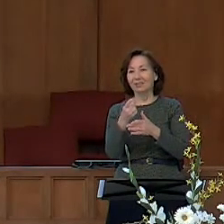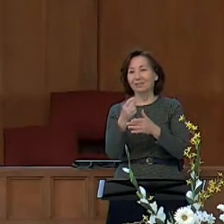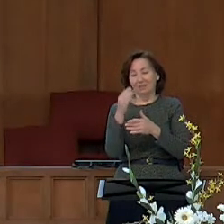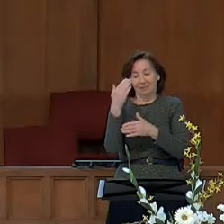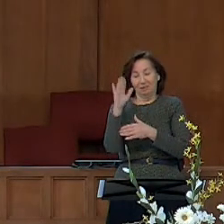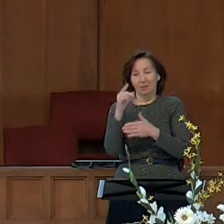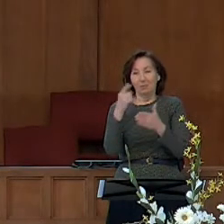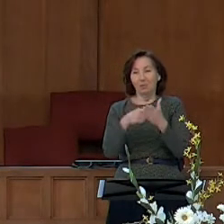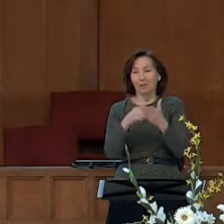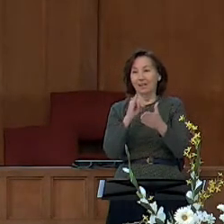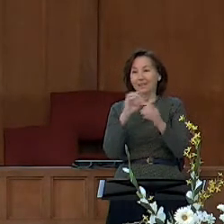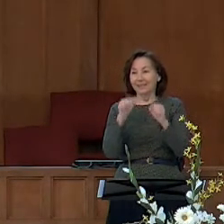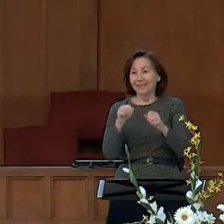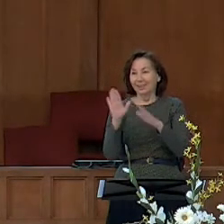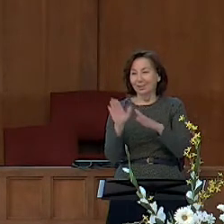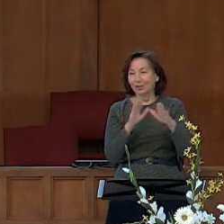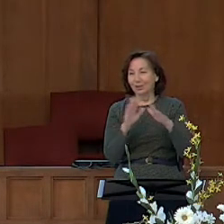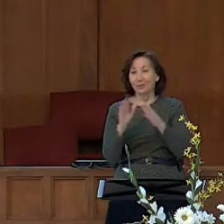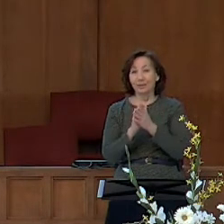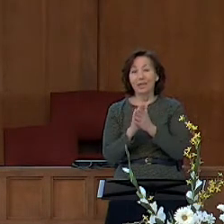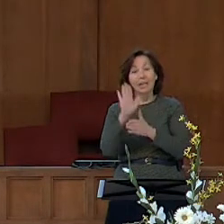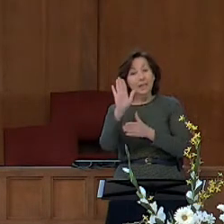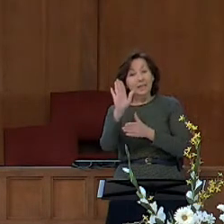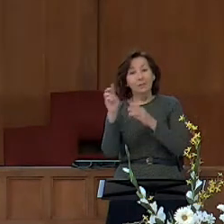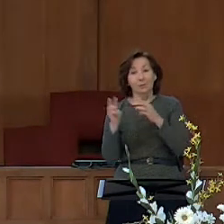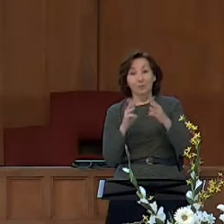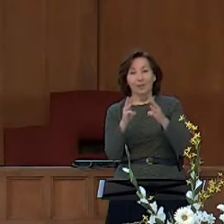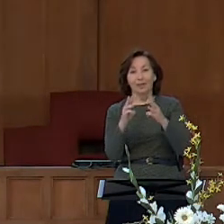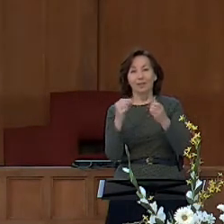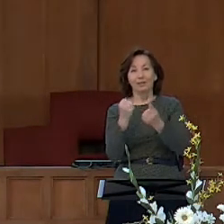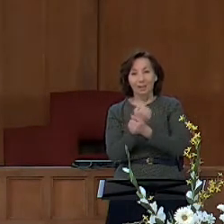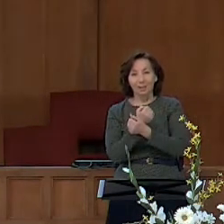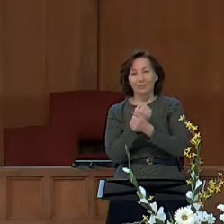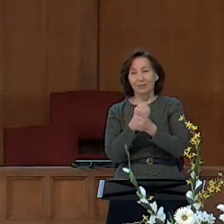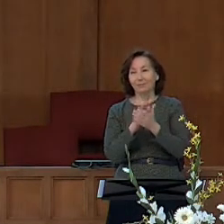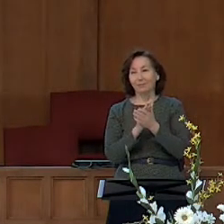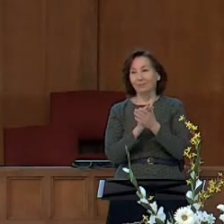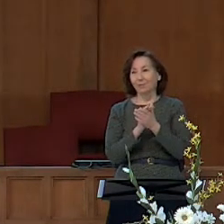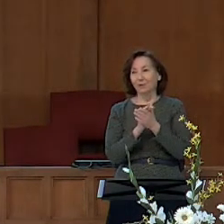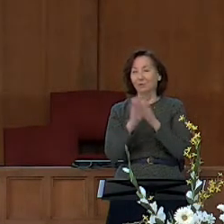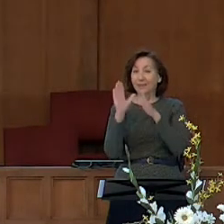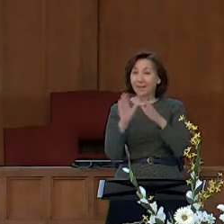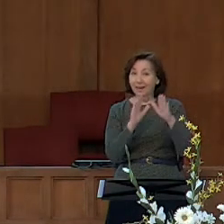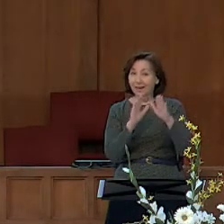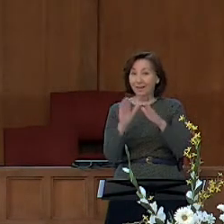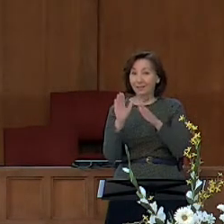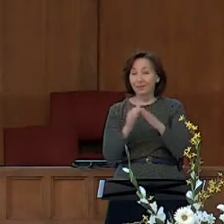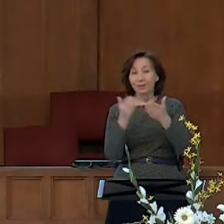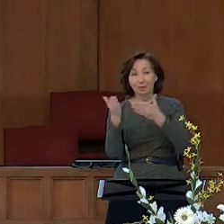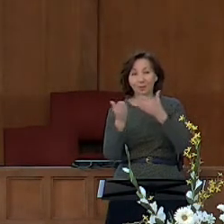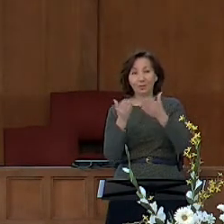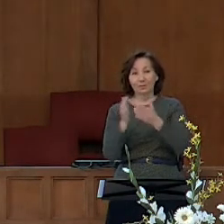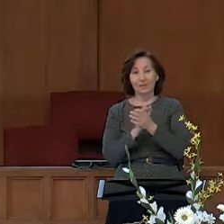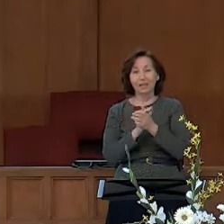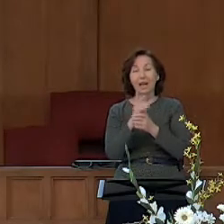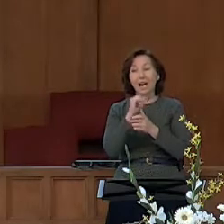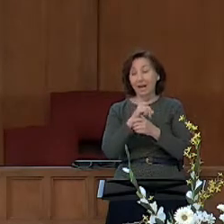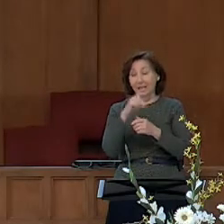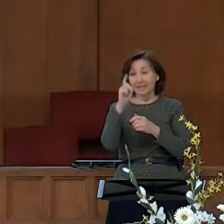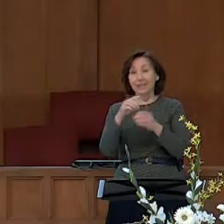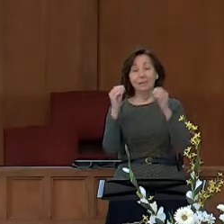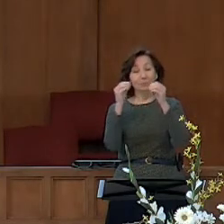can do." His way of loving was acts of service. I needed him to do